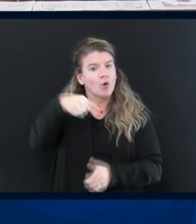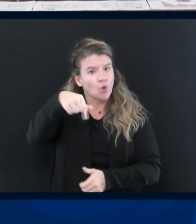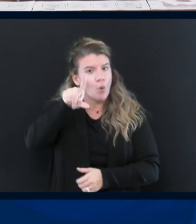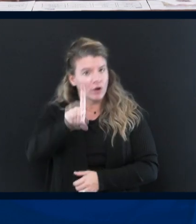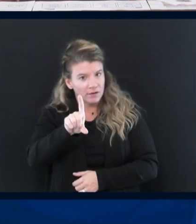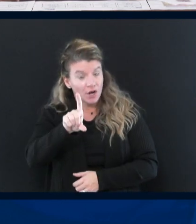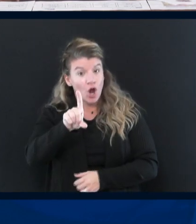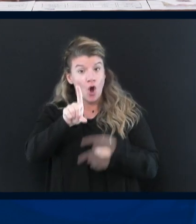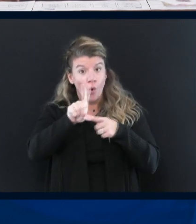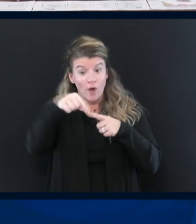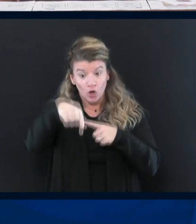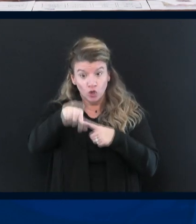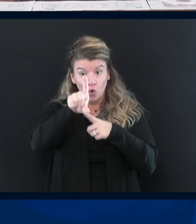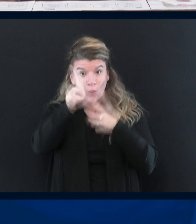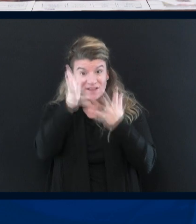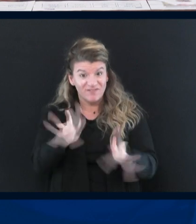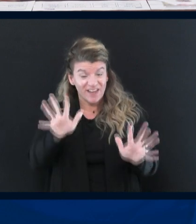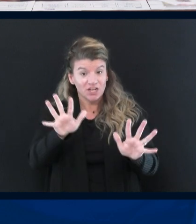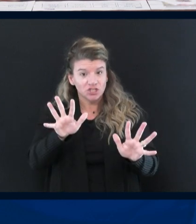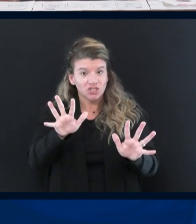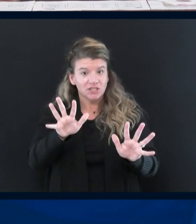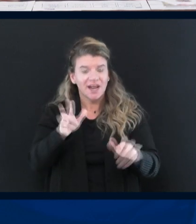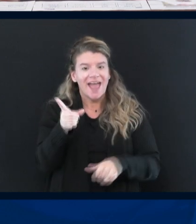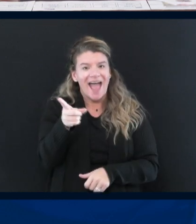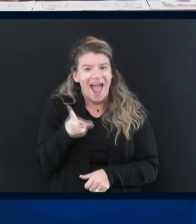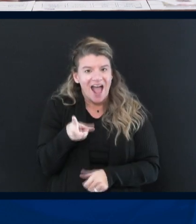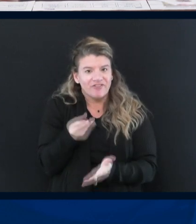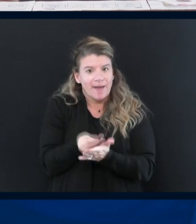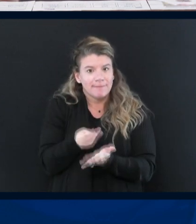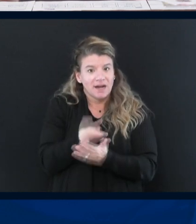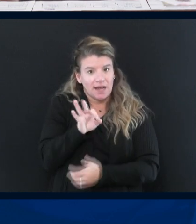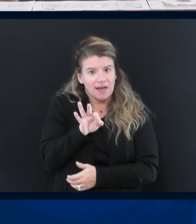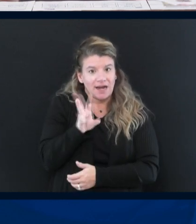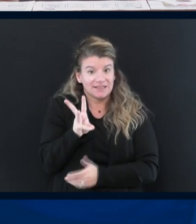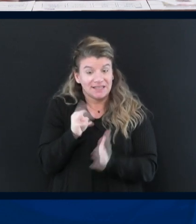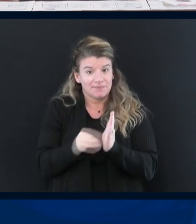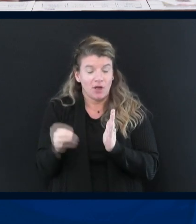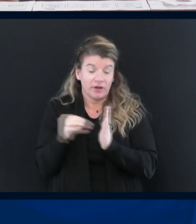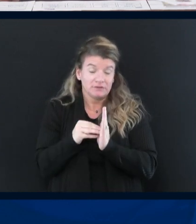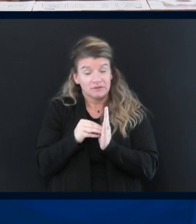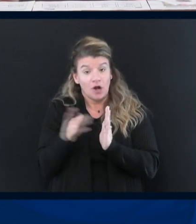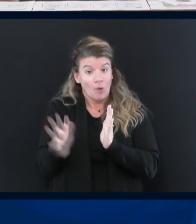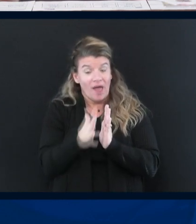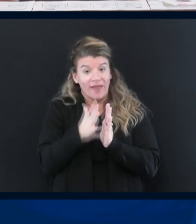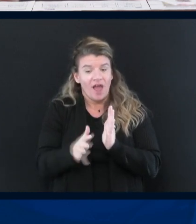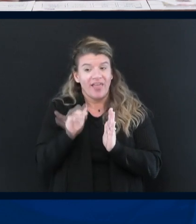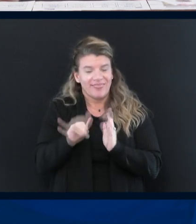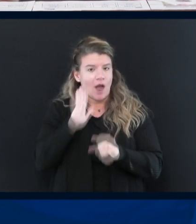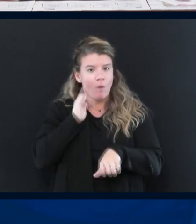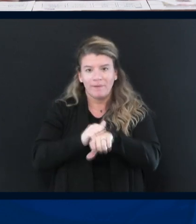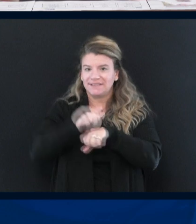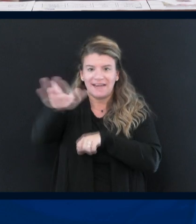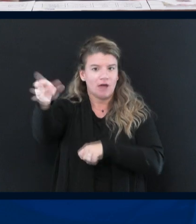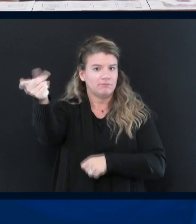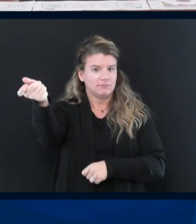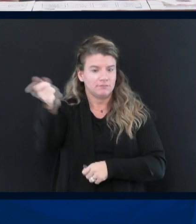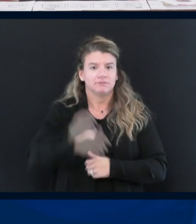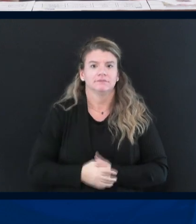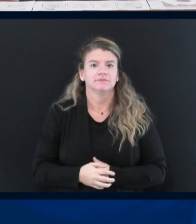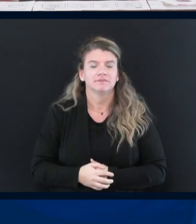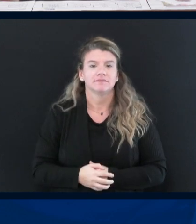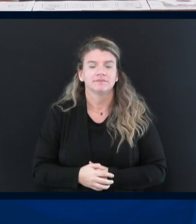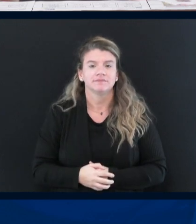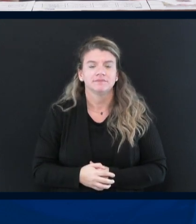And when that quarter is finished, half of this $96 million, or they're close to that, that will go out as well.